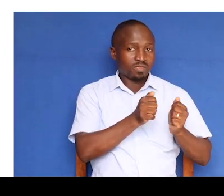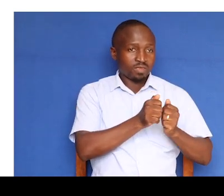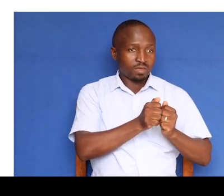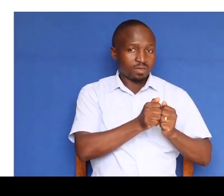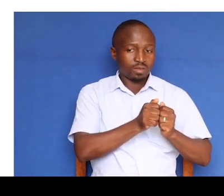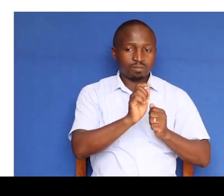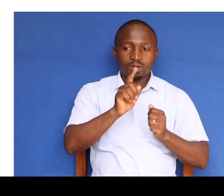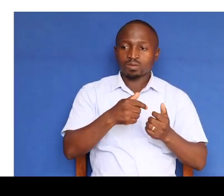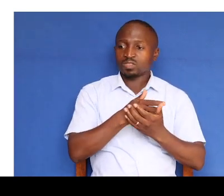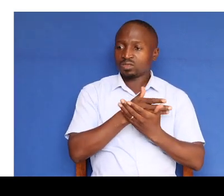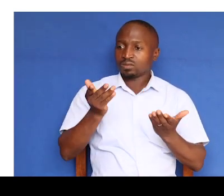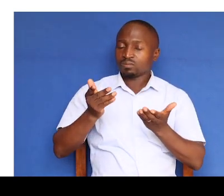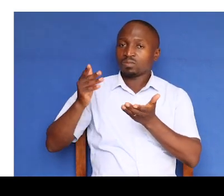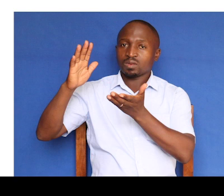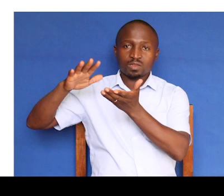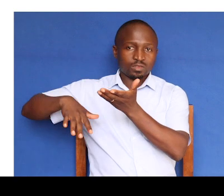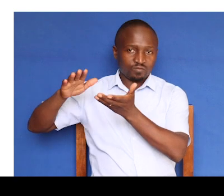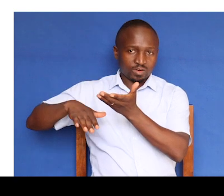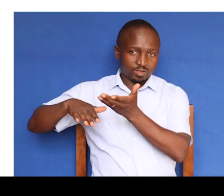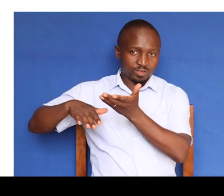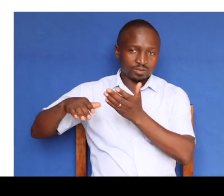absolute disadvantage.